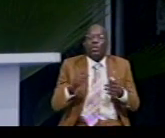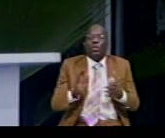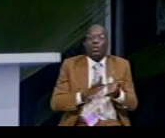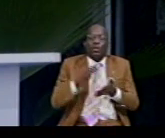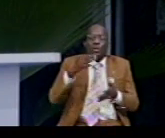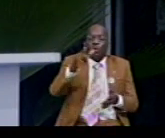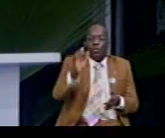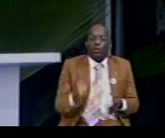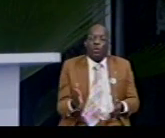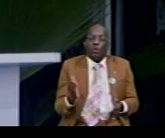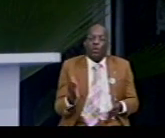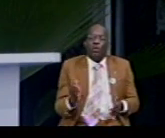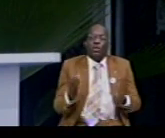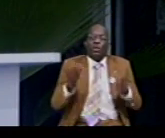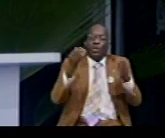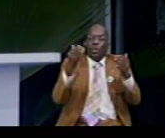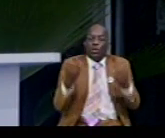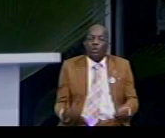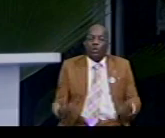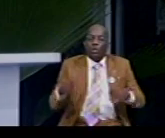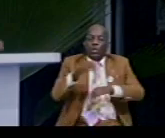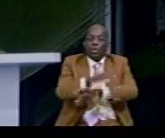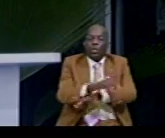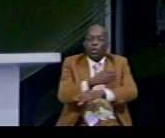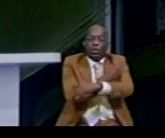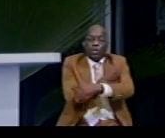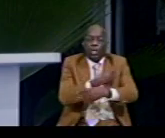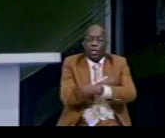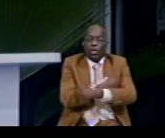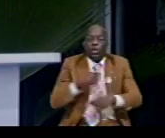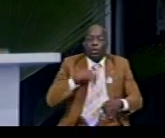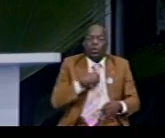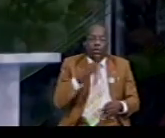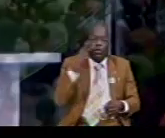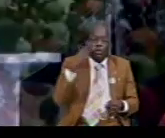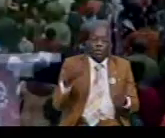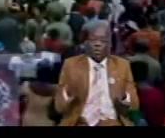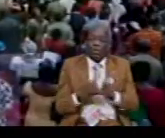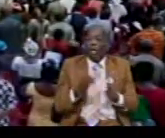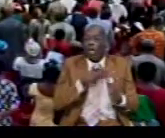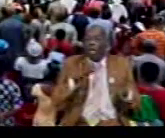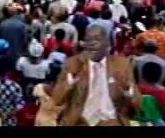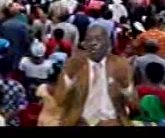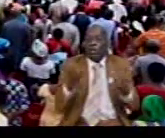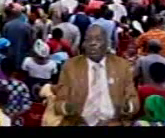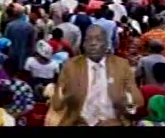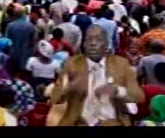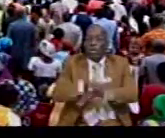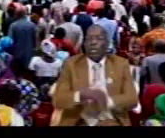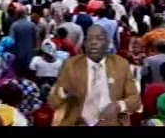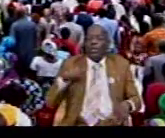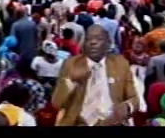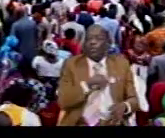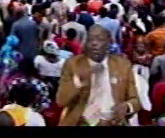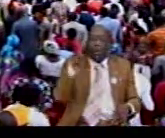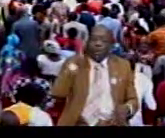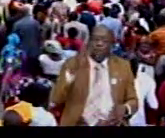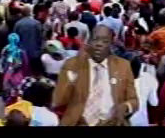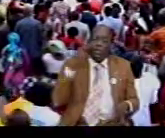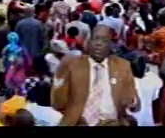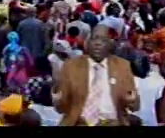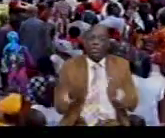well. And tonight, we shall see it again. I say we shall see it